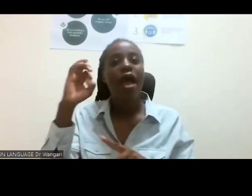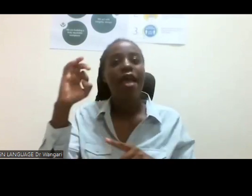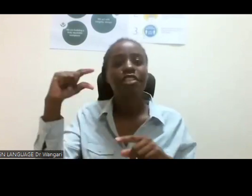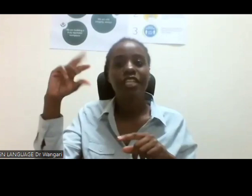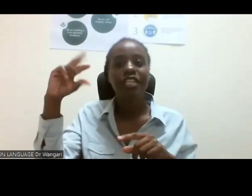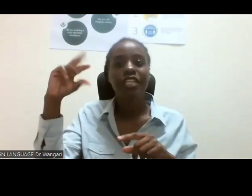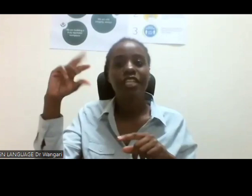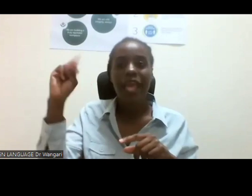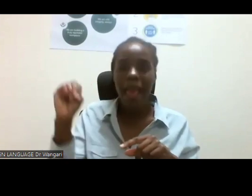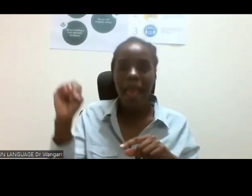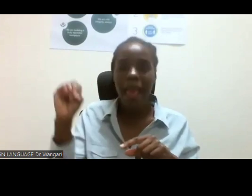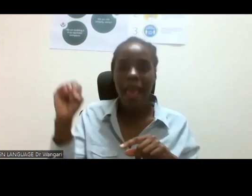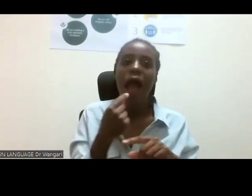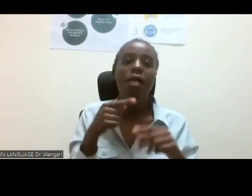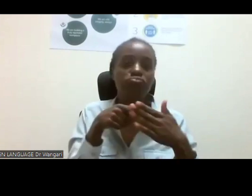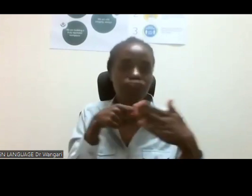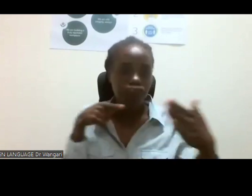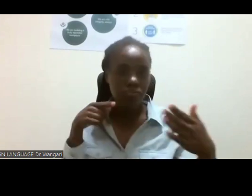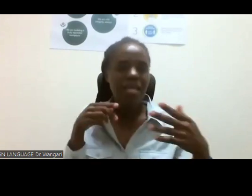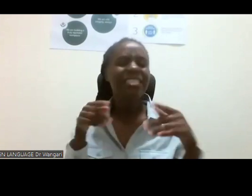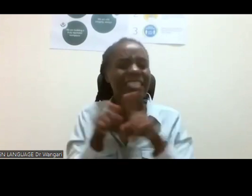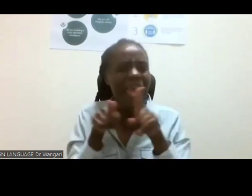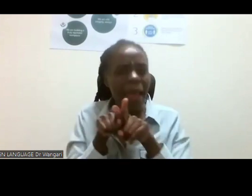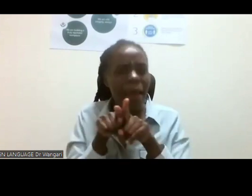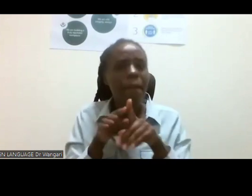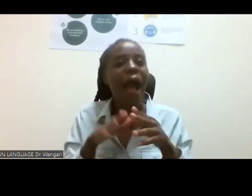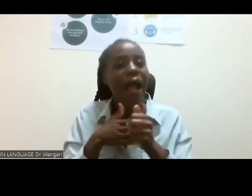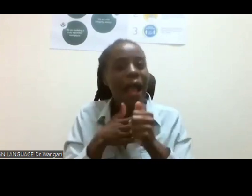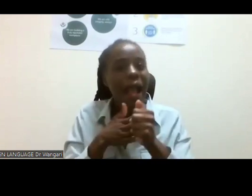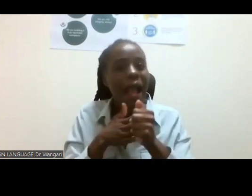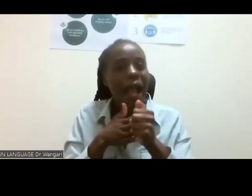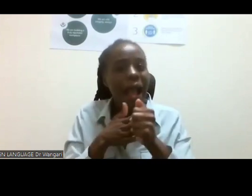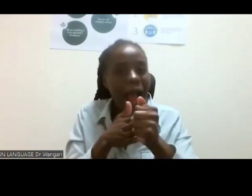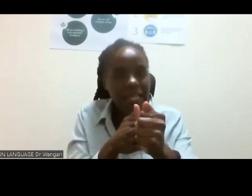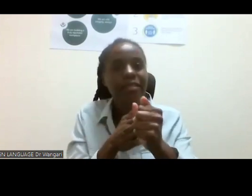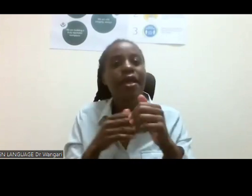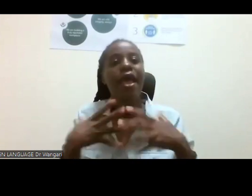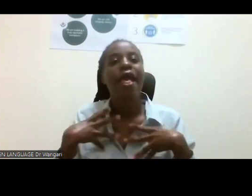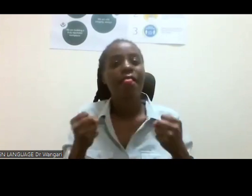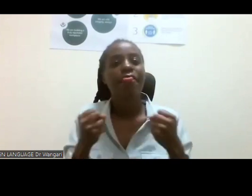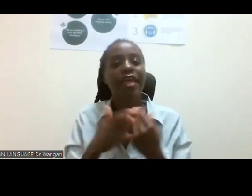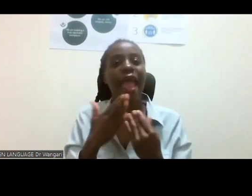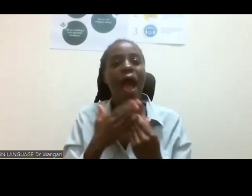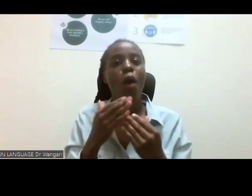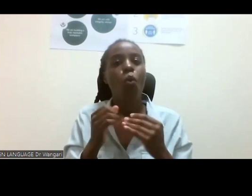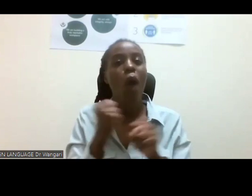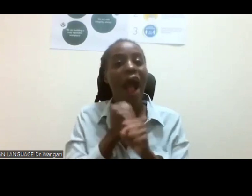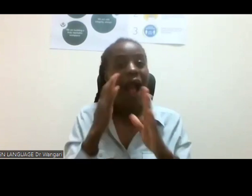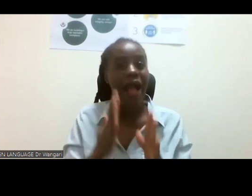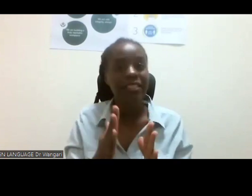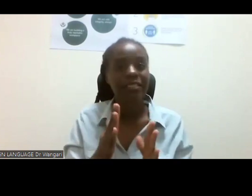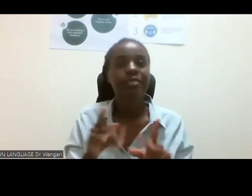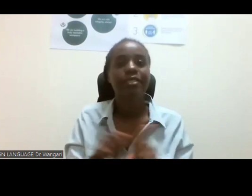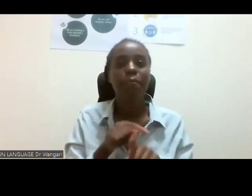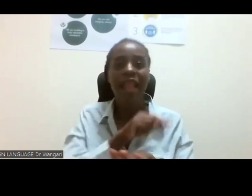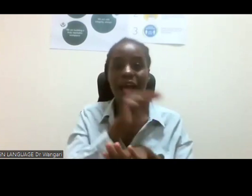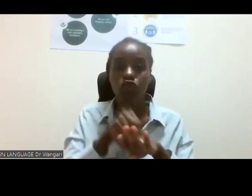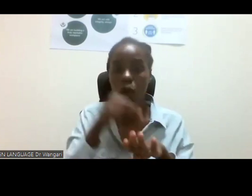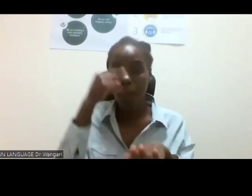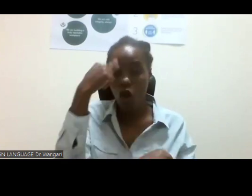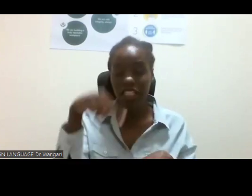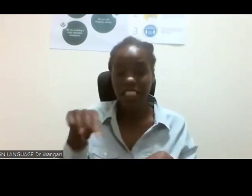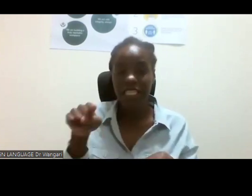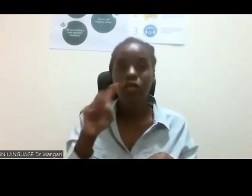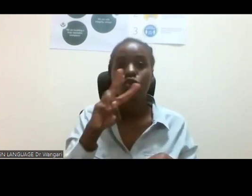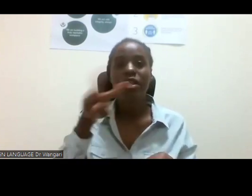medicalization, while guiding healthcare workers on interventions to end the cut. The National Policy on Eradication of FGM 2019